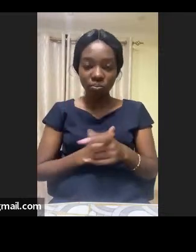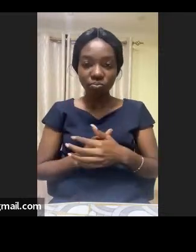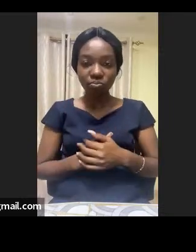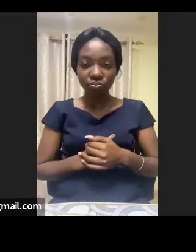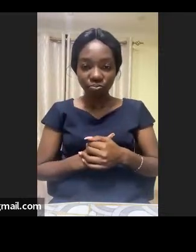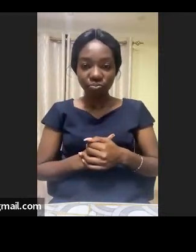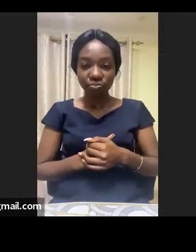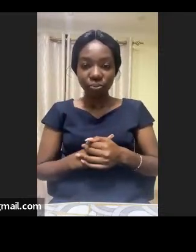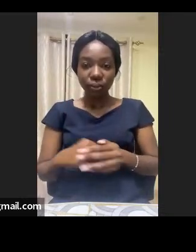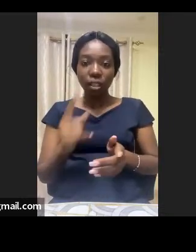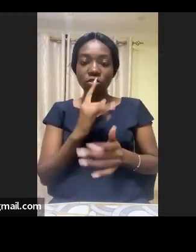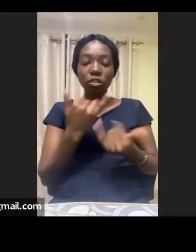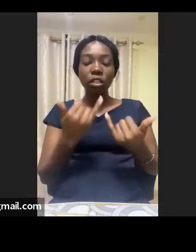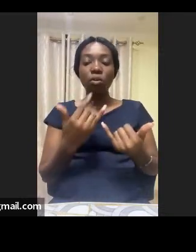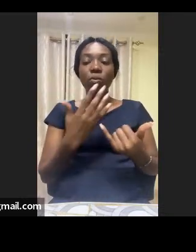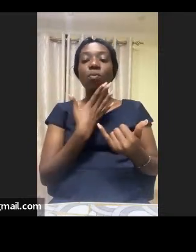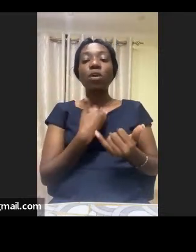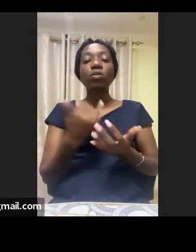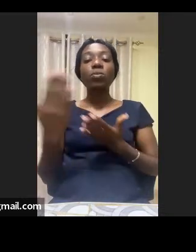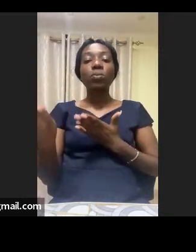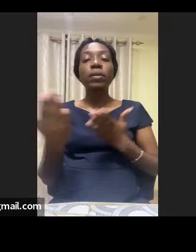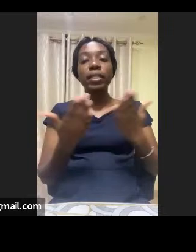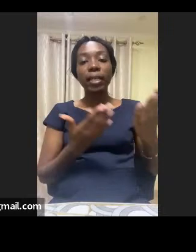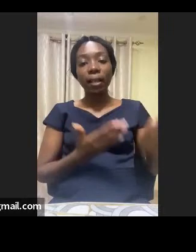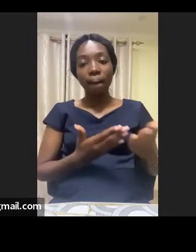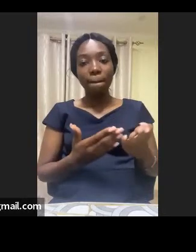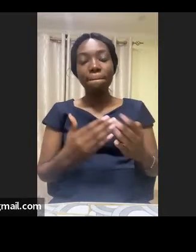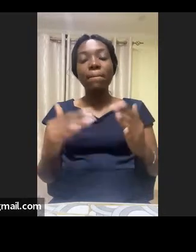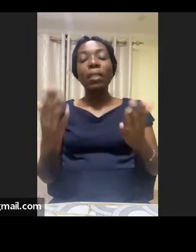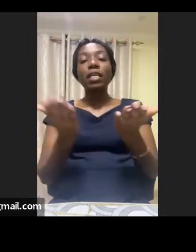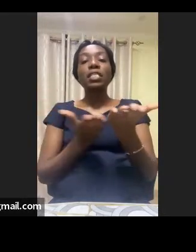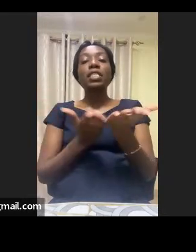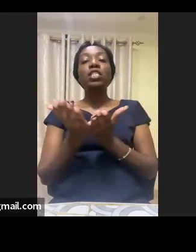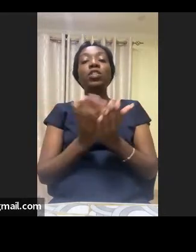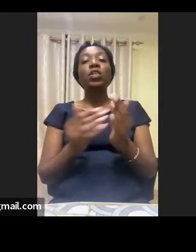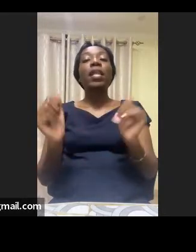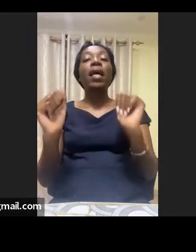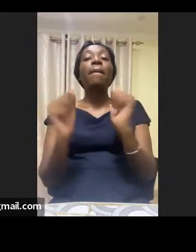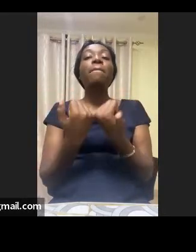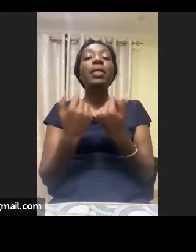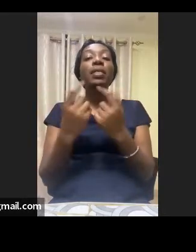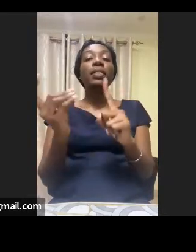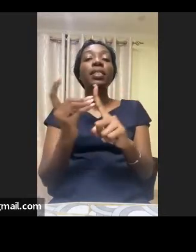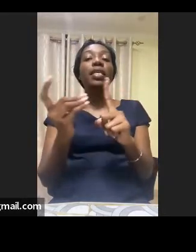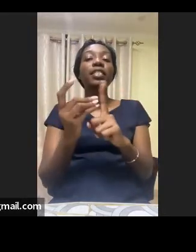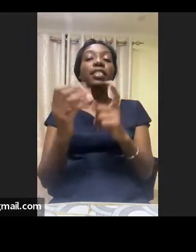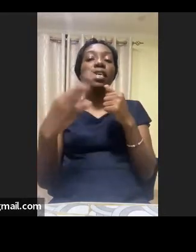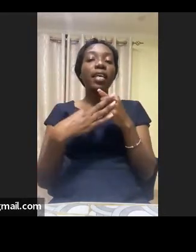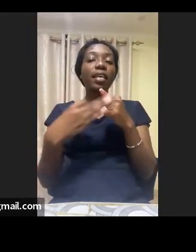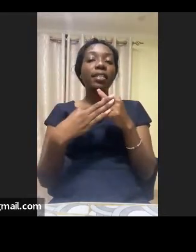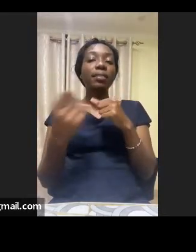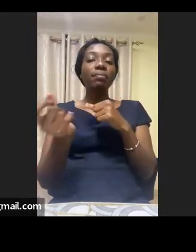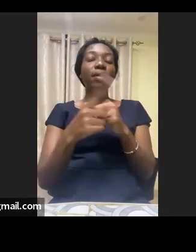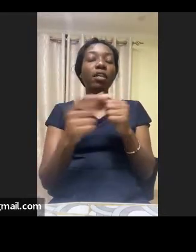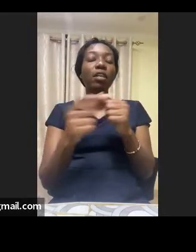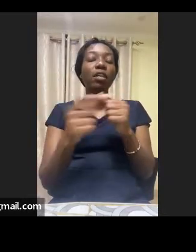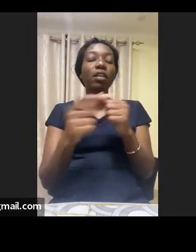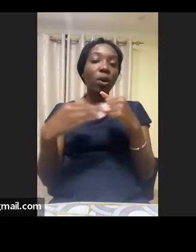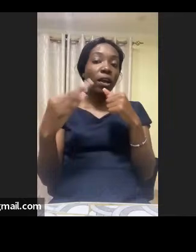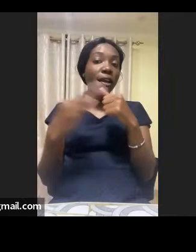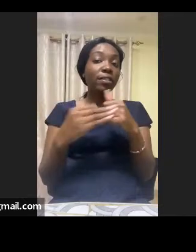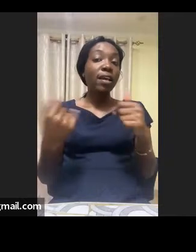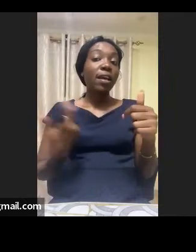So allow us to just welcome you to the session that's happening on the 8th of August, where we'll be discussing